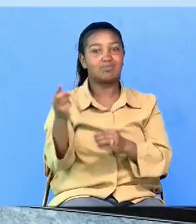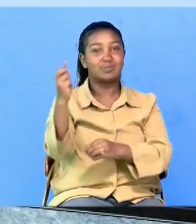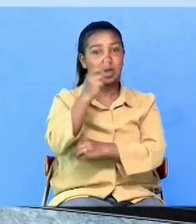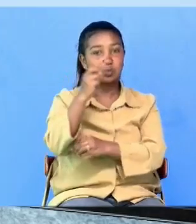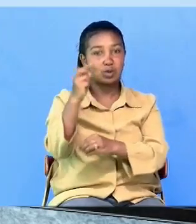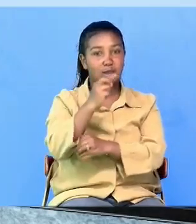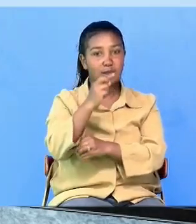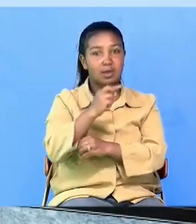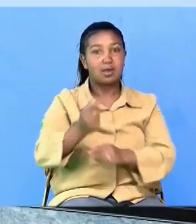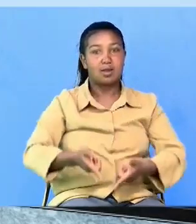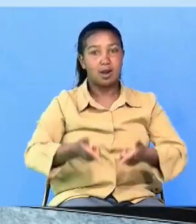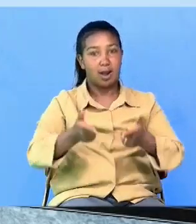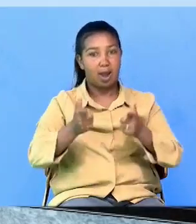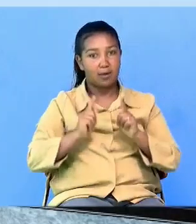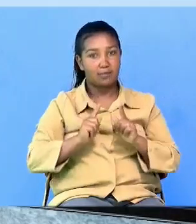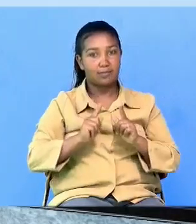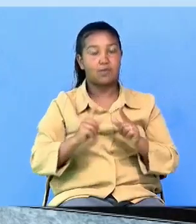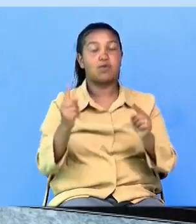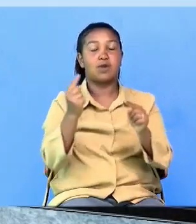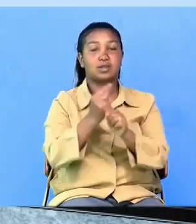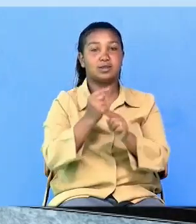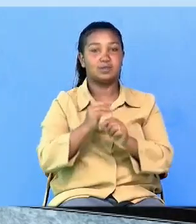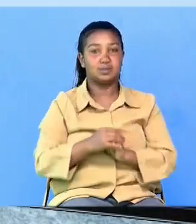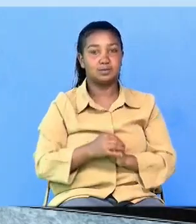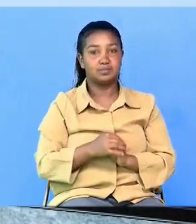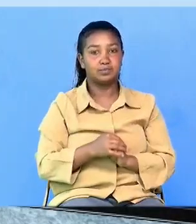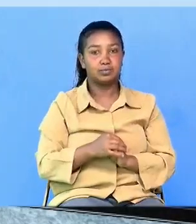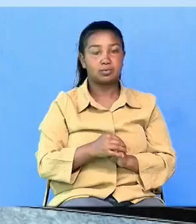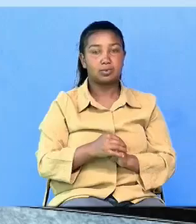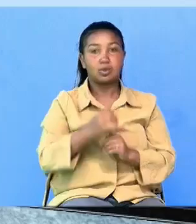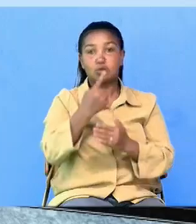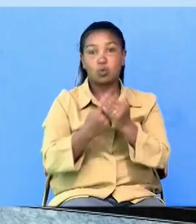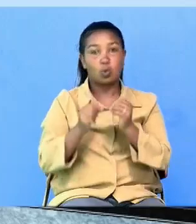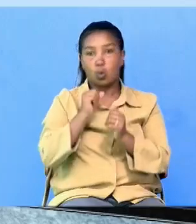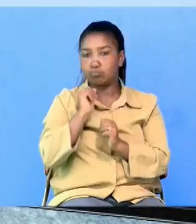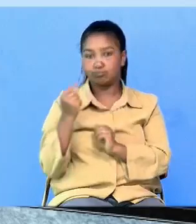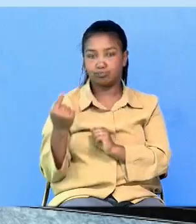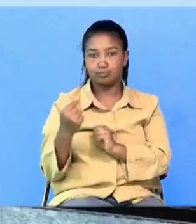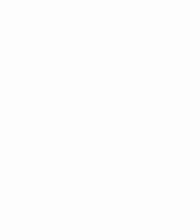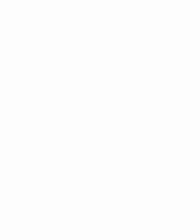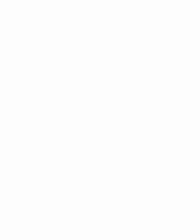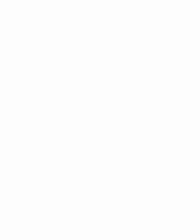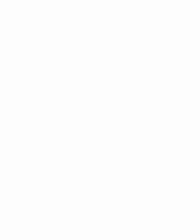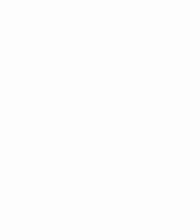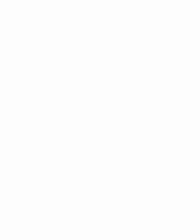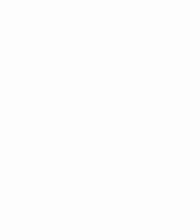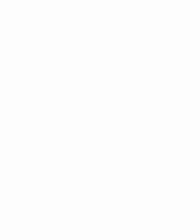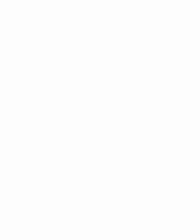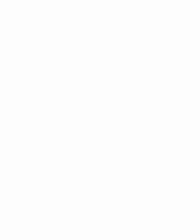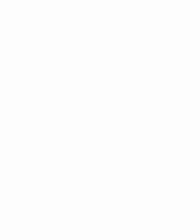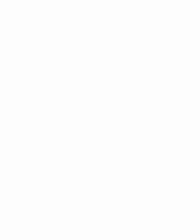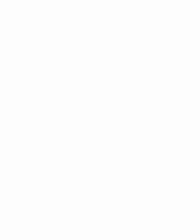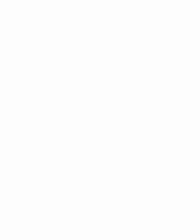day-to-day life or routine activities. It's not only that, okay? Shop.